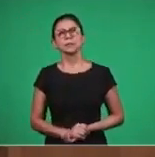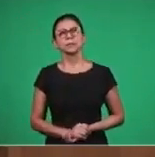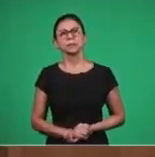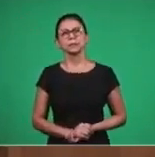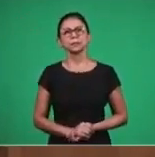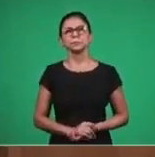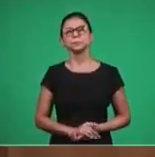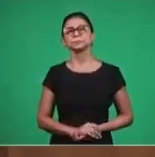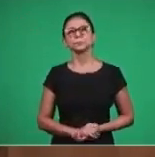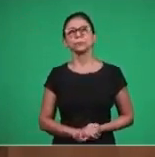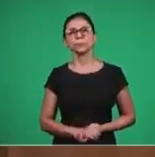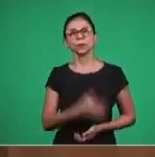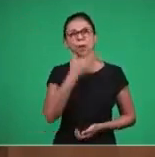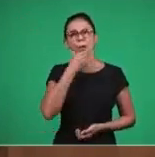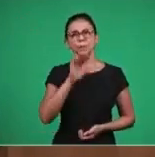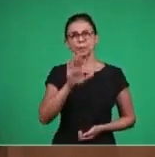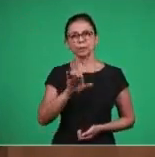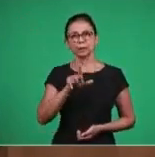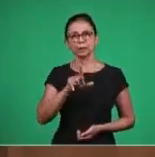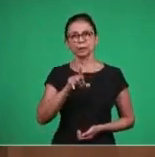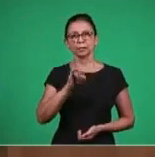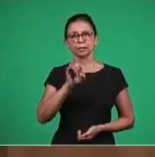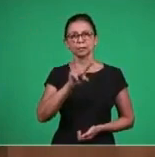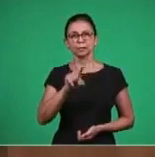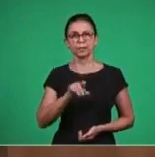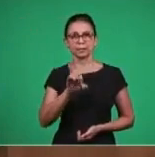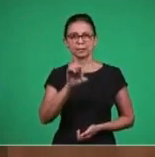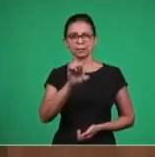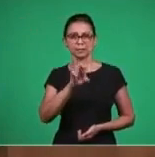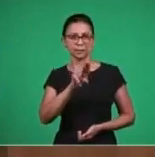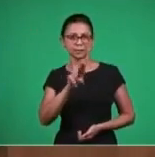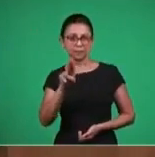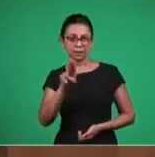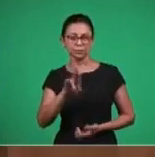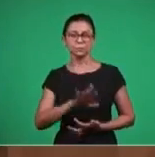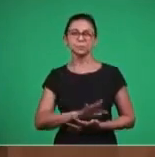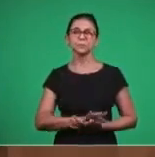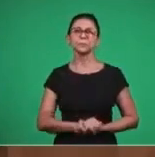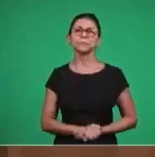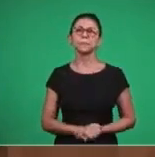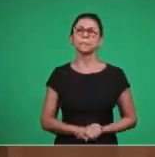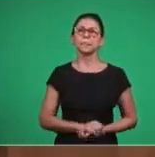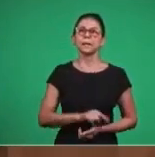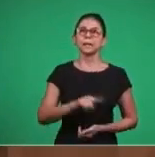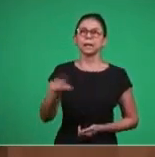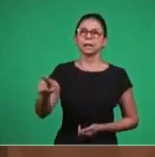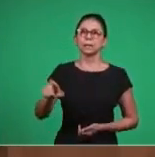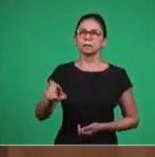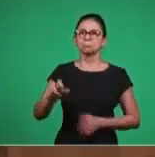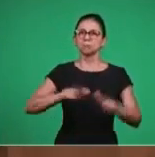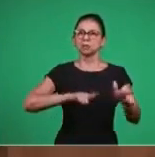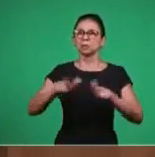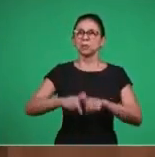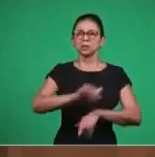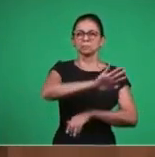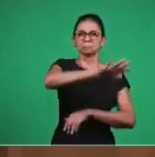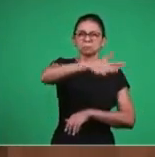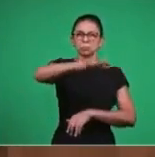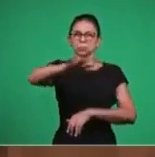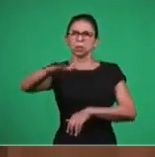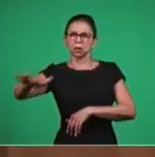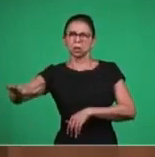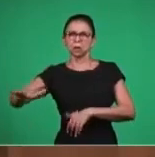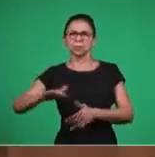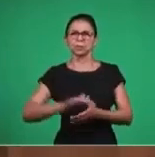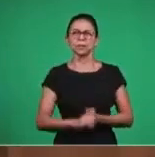he worked on the field. So he had oxen, a yoke of oxen, and he had all of the thing made out of